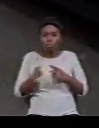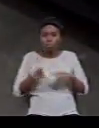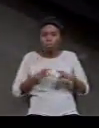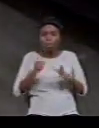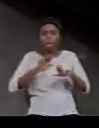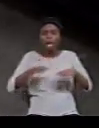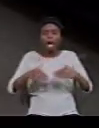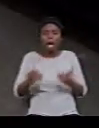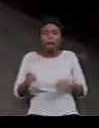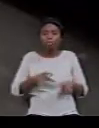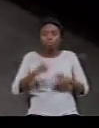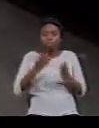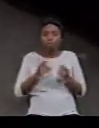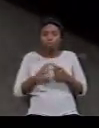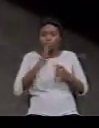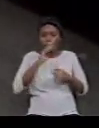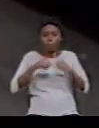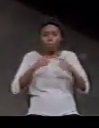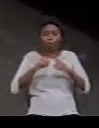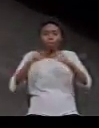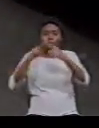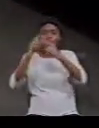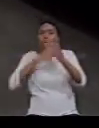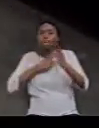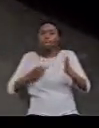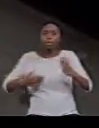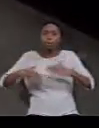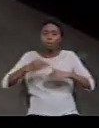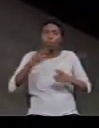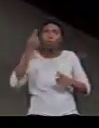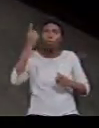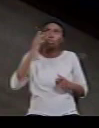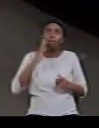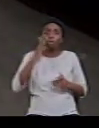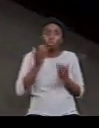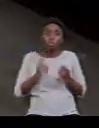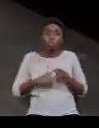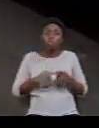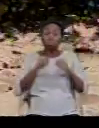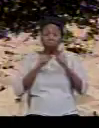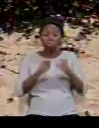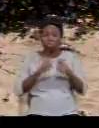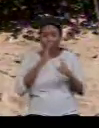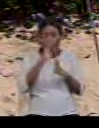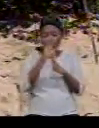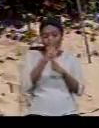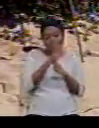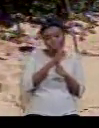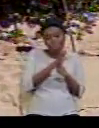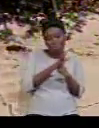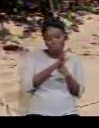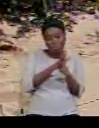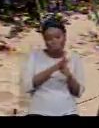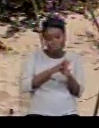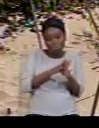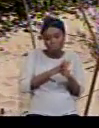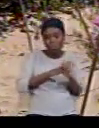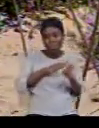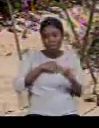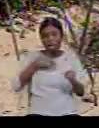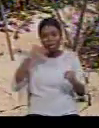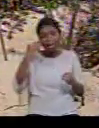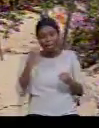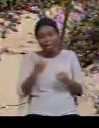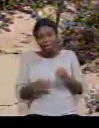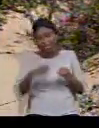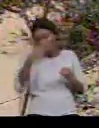want to be when you get to the kingdom of God? Do you want to remain slow and sluggish and last because,